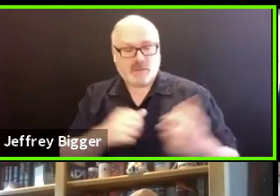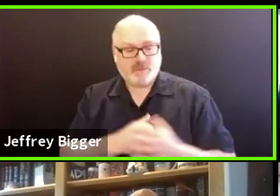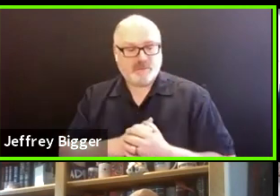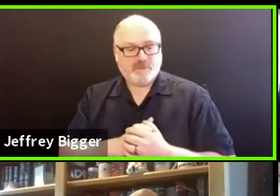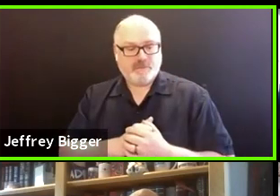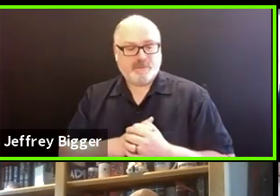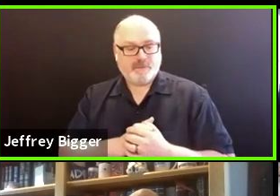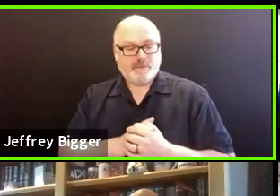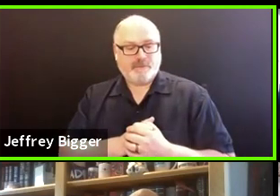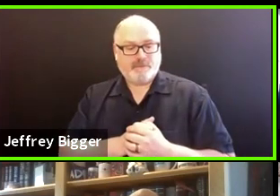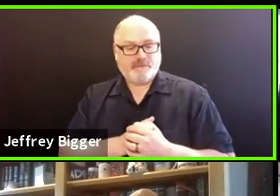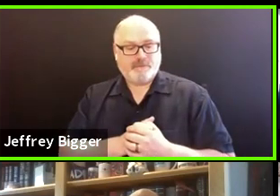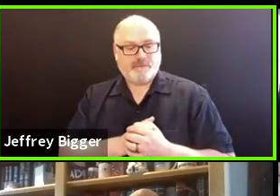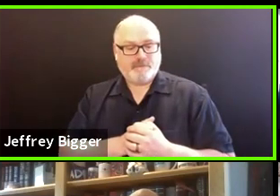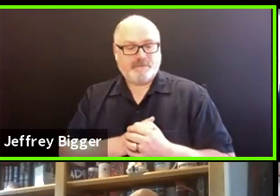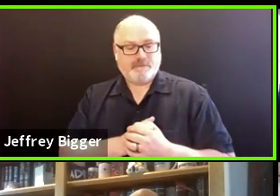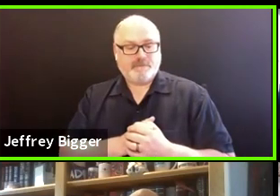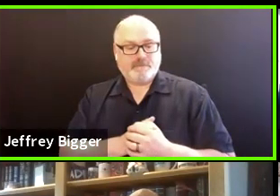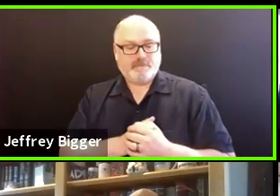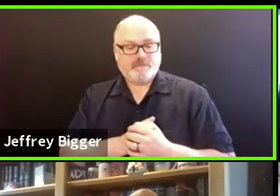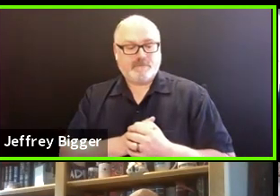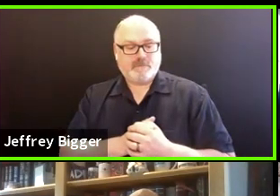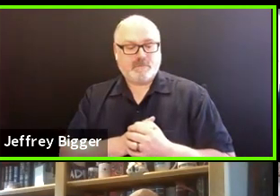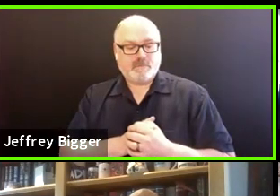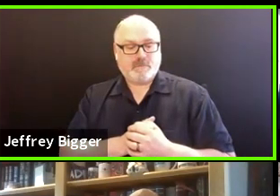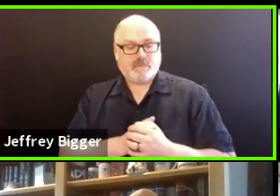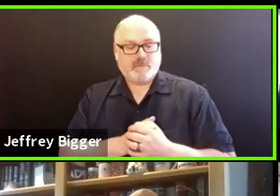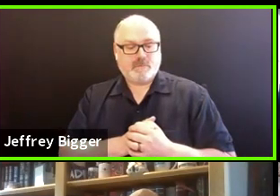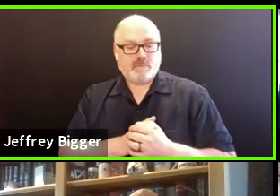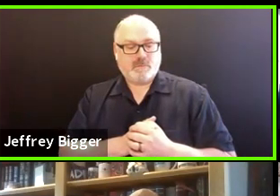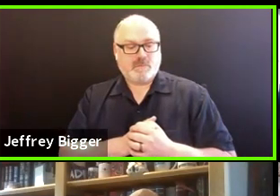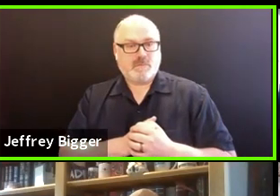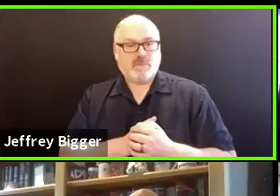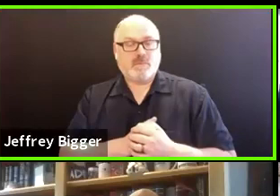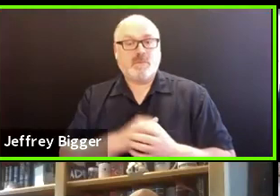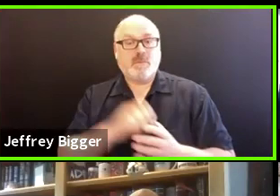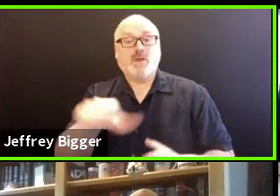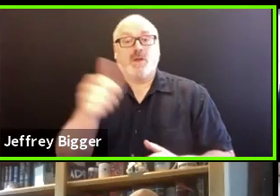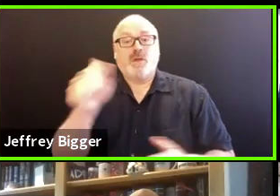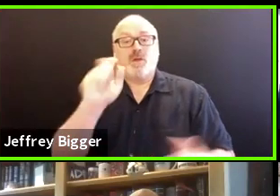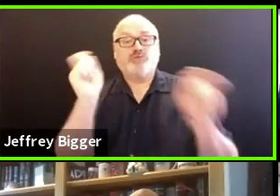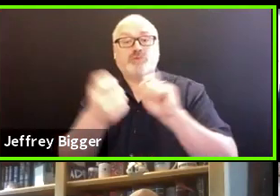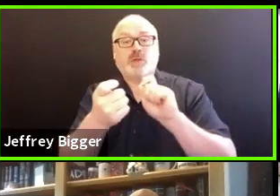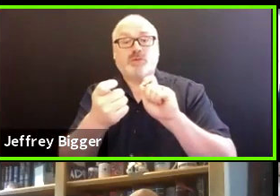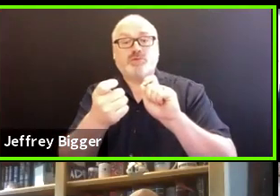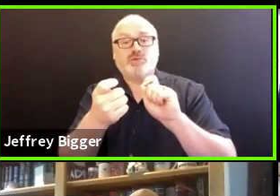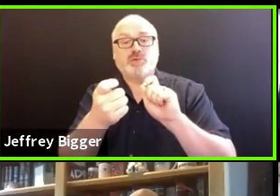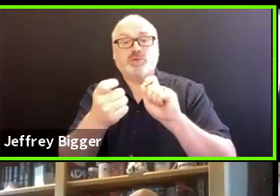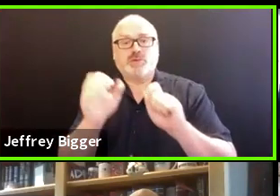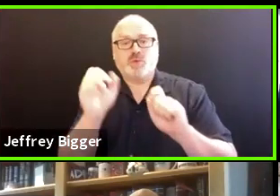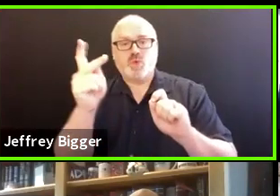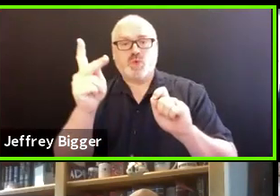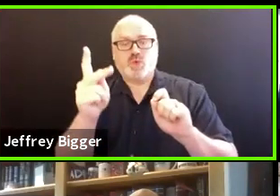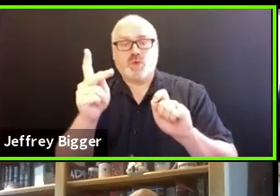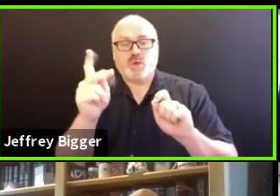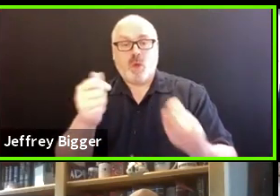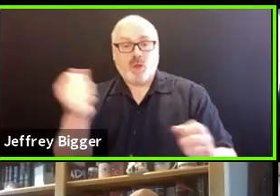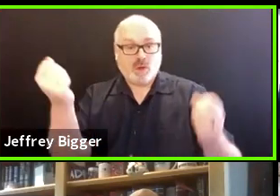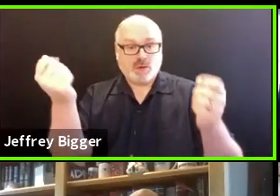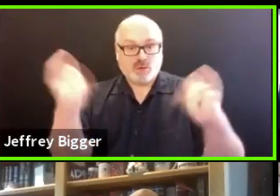So moved. Second. And Any changes or, okay, all those in